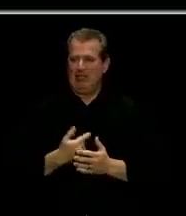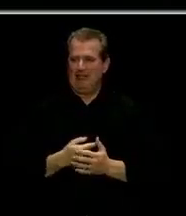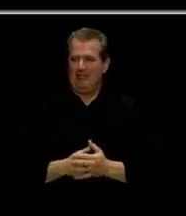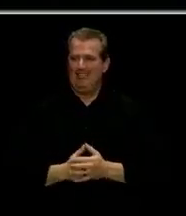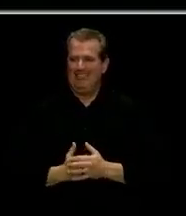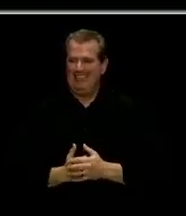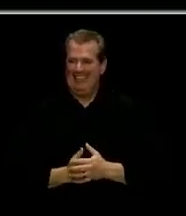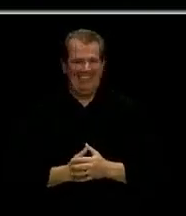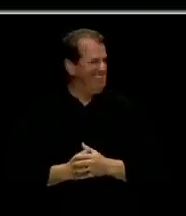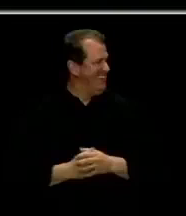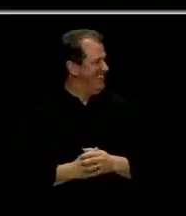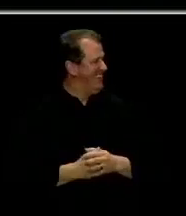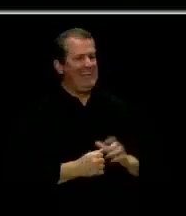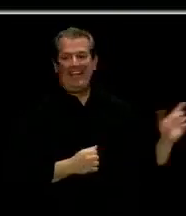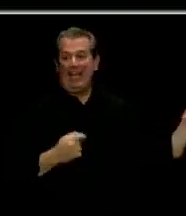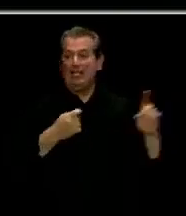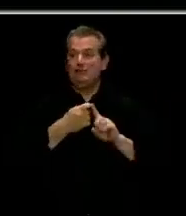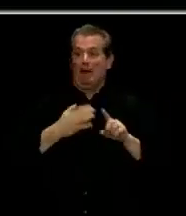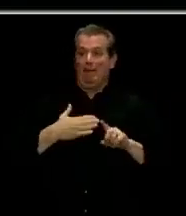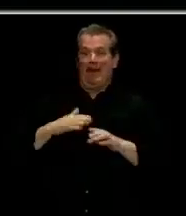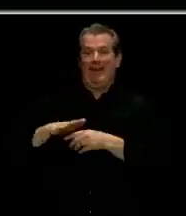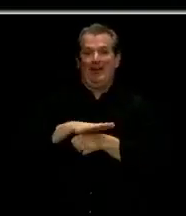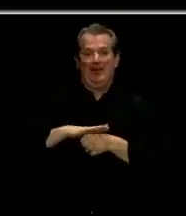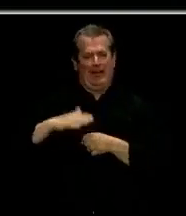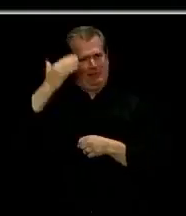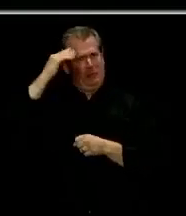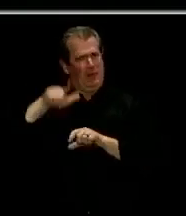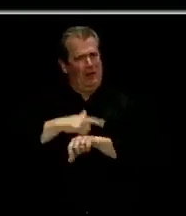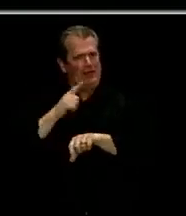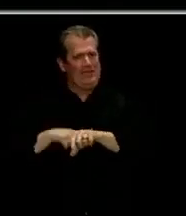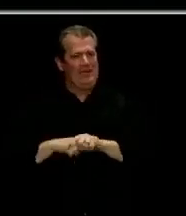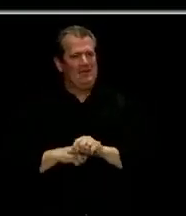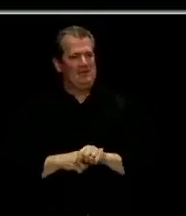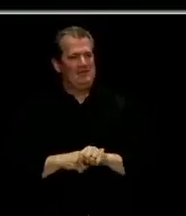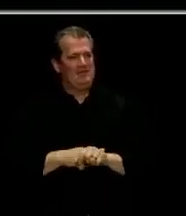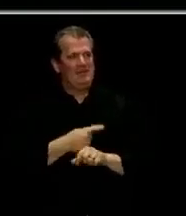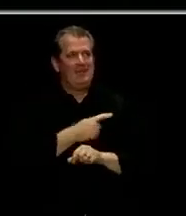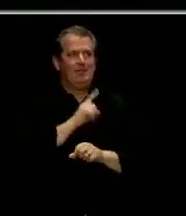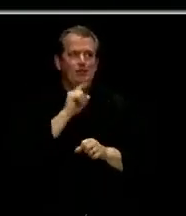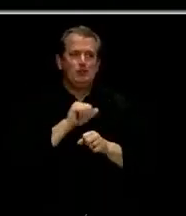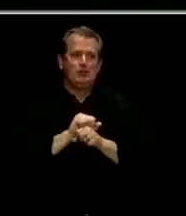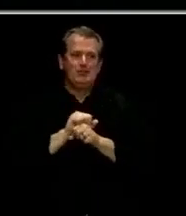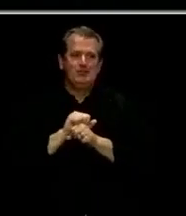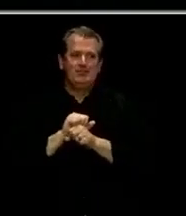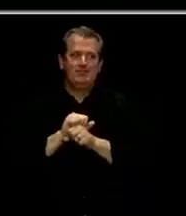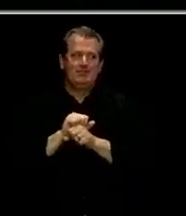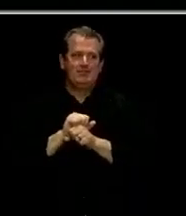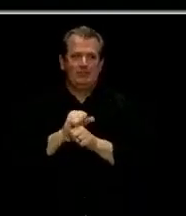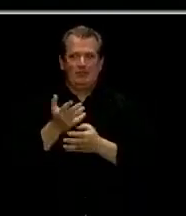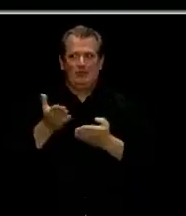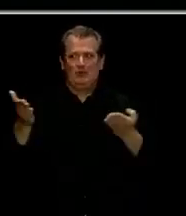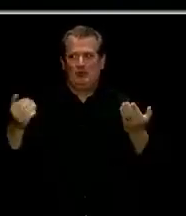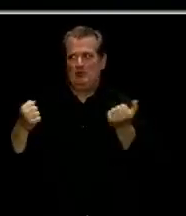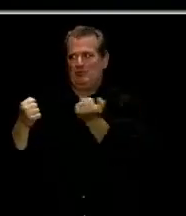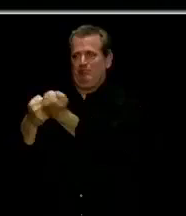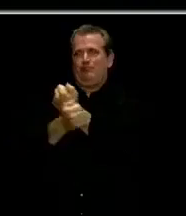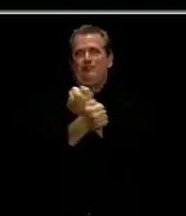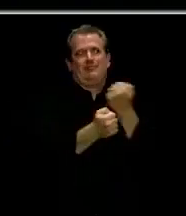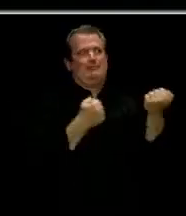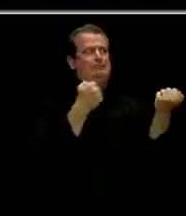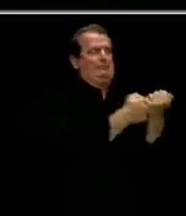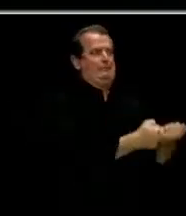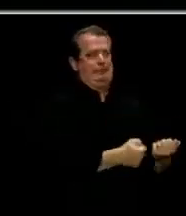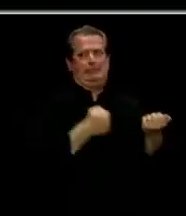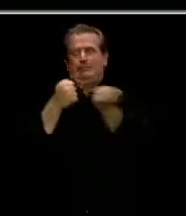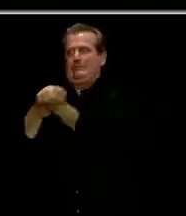James is from my area, and I've known him quite a while, and he is truly an advocate for you all and for